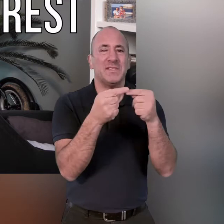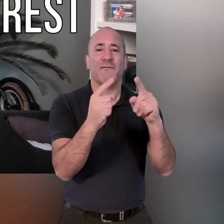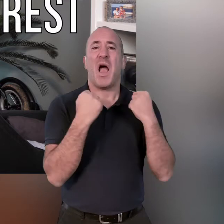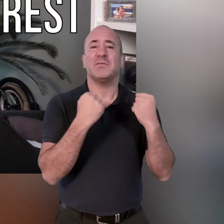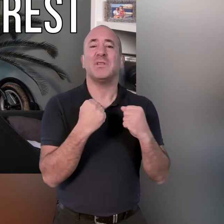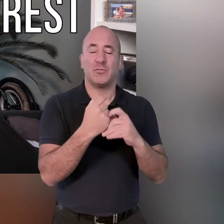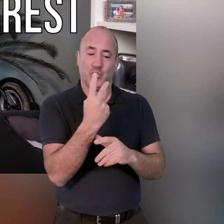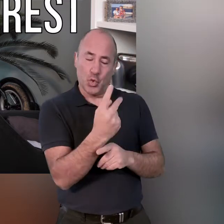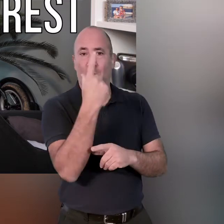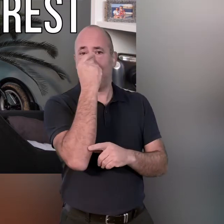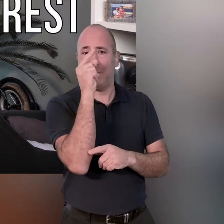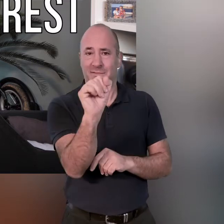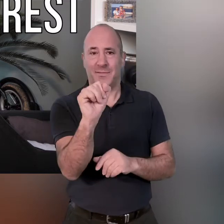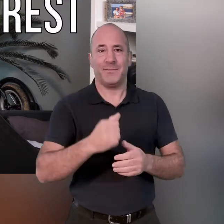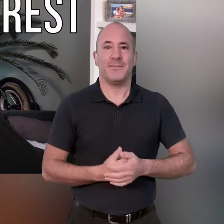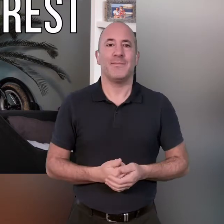with 2 exercises that you can do.